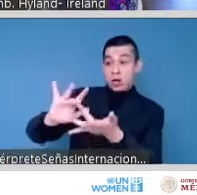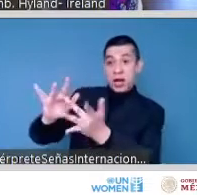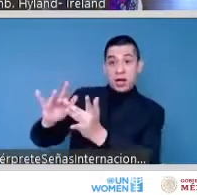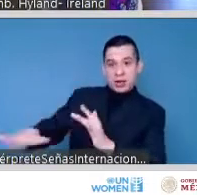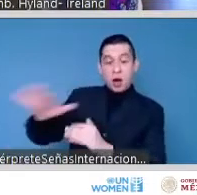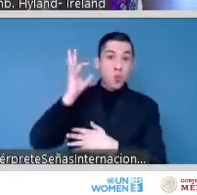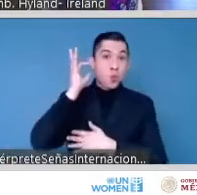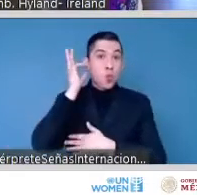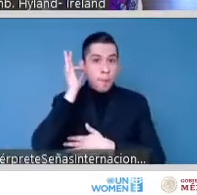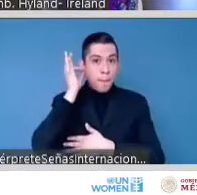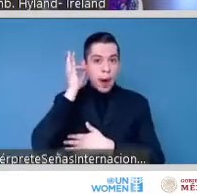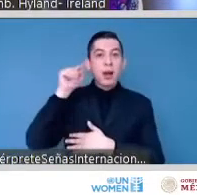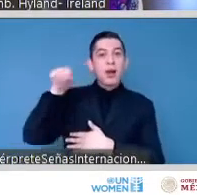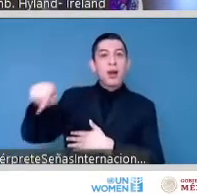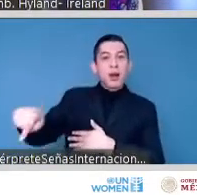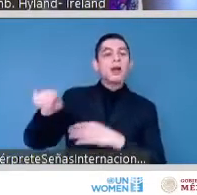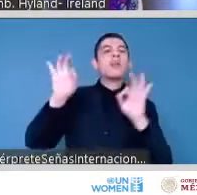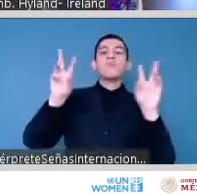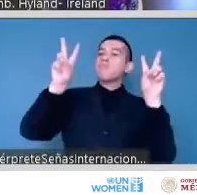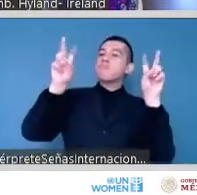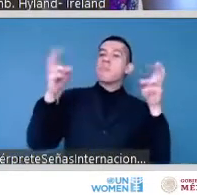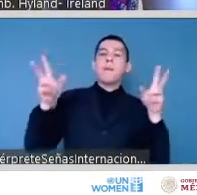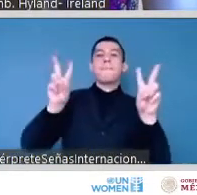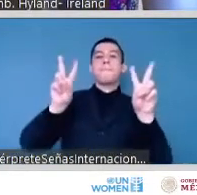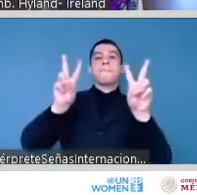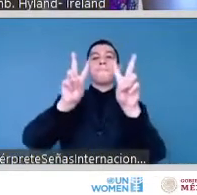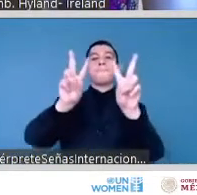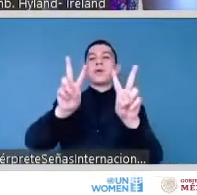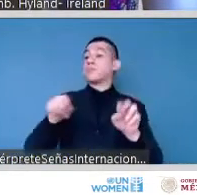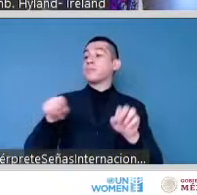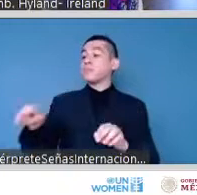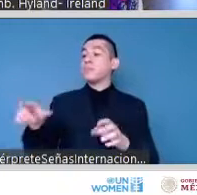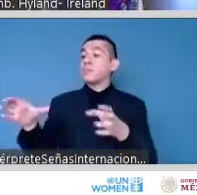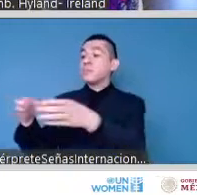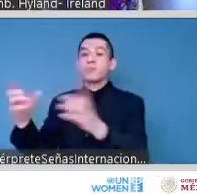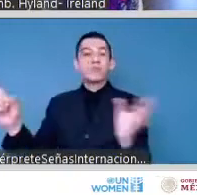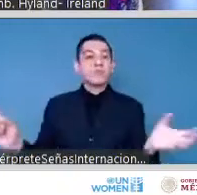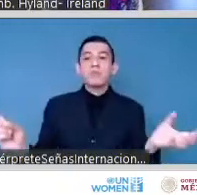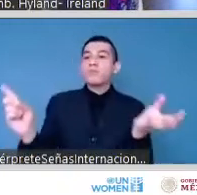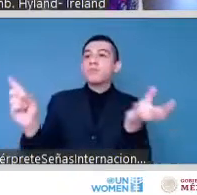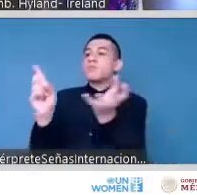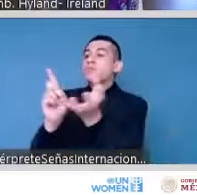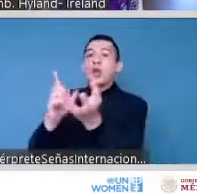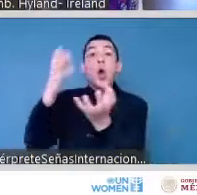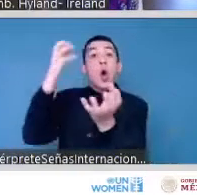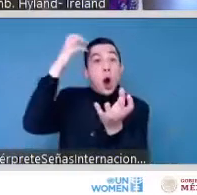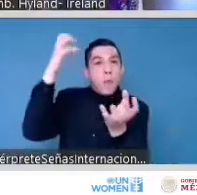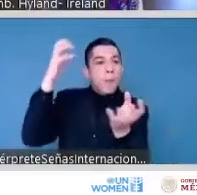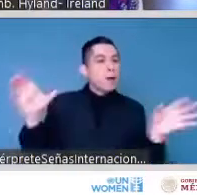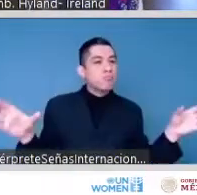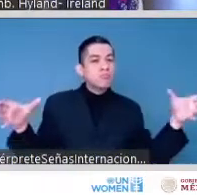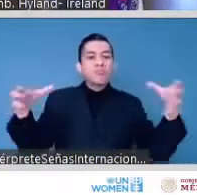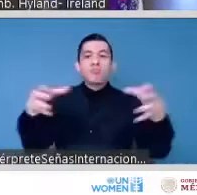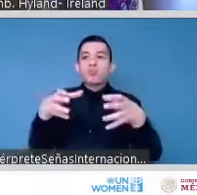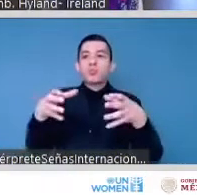National Action Plan. It's written right into the plan. We meet at least twice a year and have been doing it more. This is positive, yet one of the areas in this